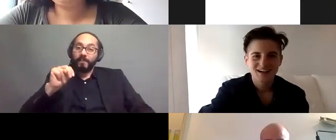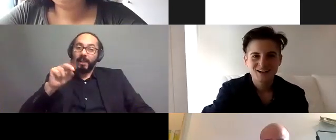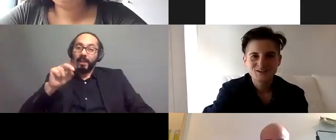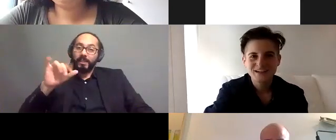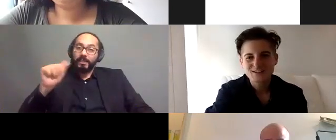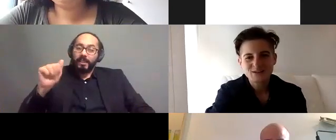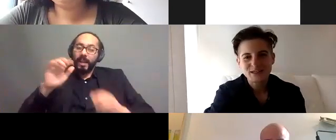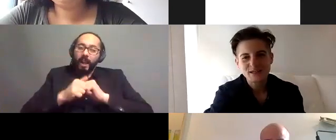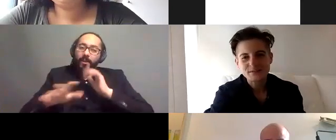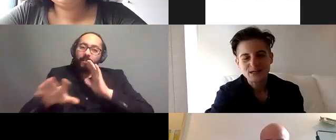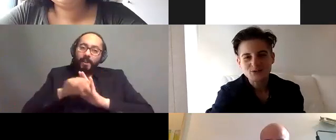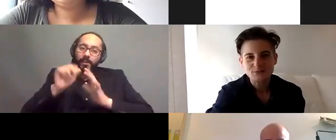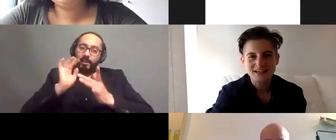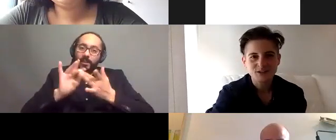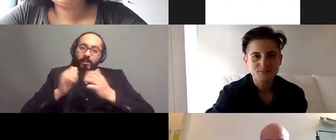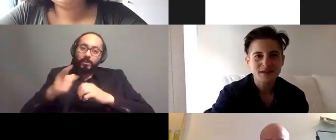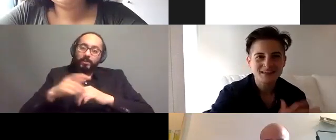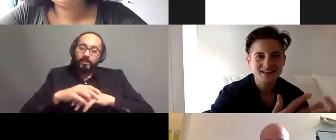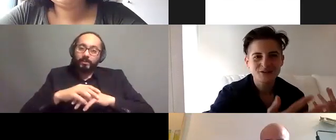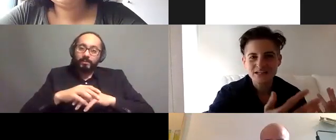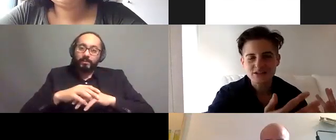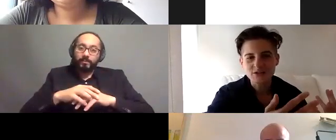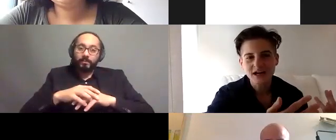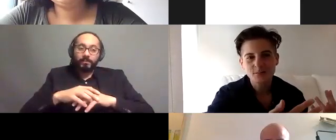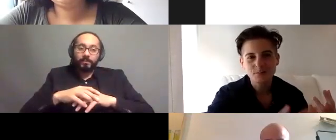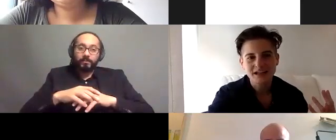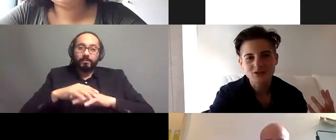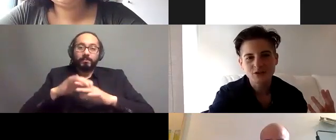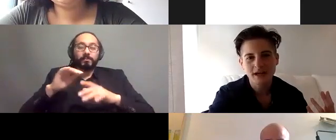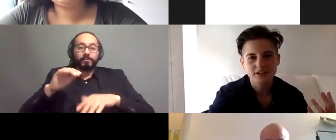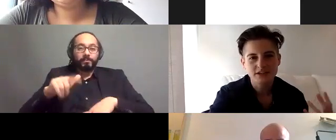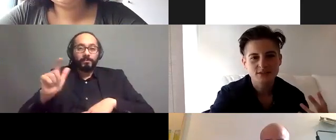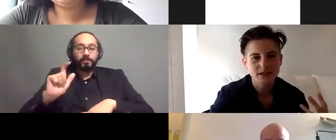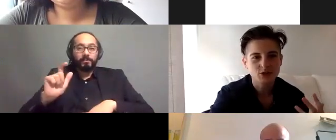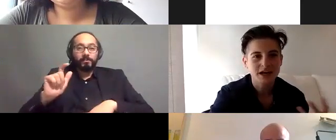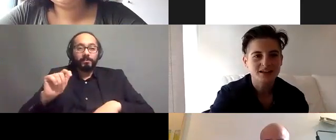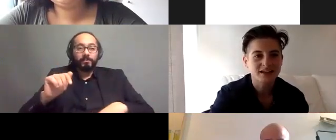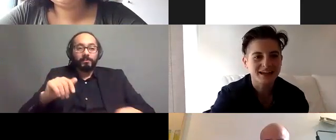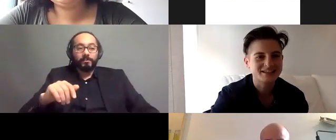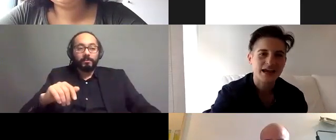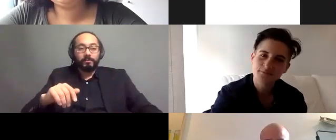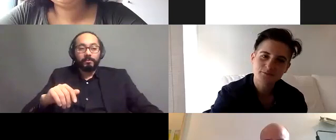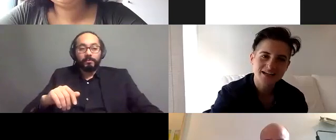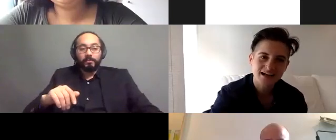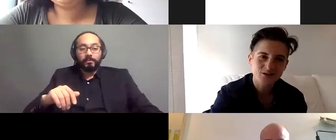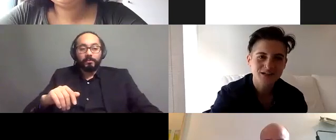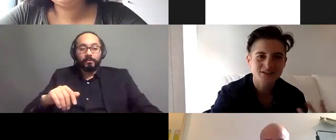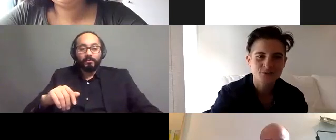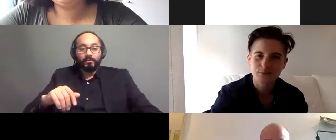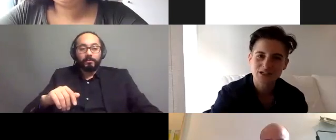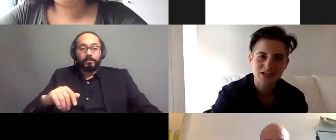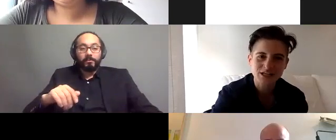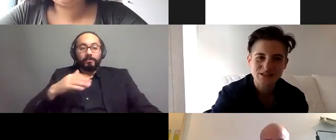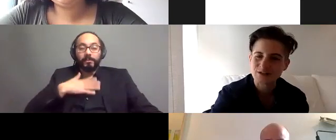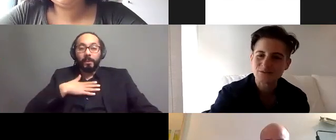you? All right, so you can keep in touch with me mainly through Instagram. My Instagram handle is my drag king name right now. It's